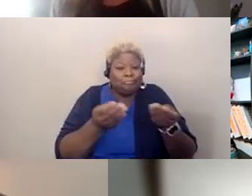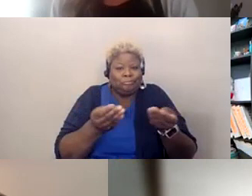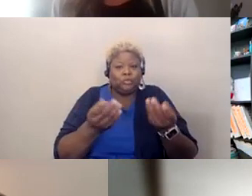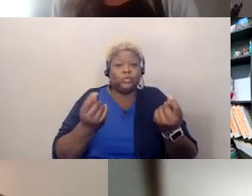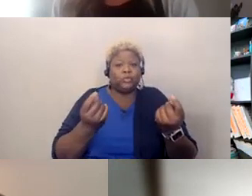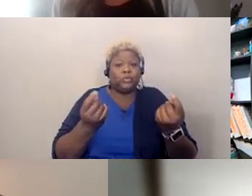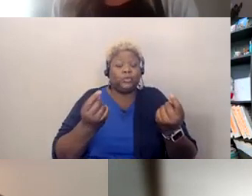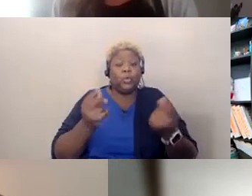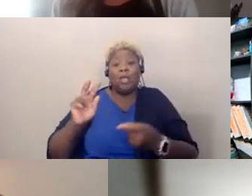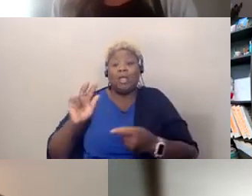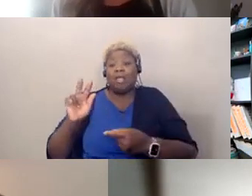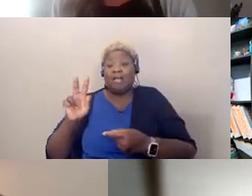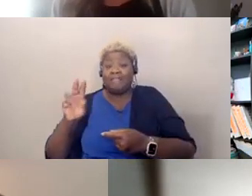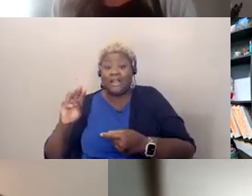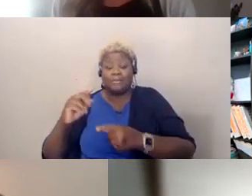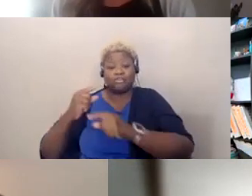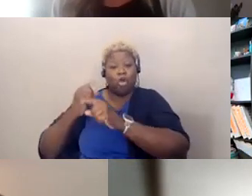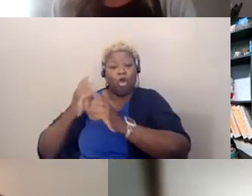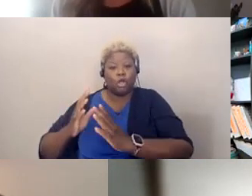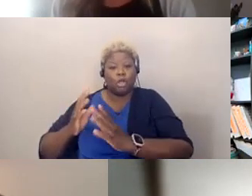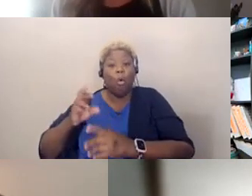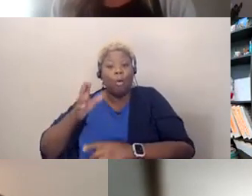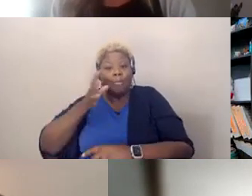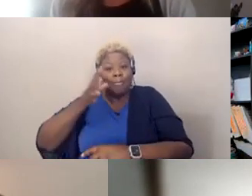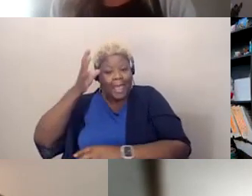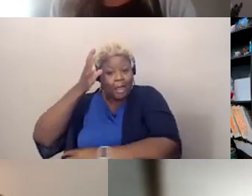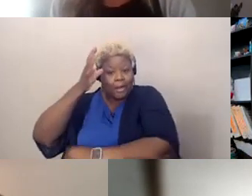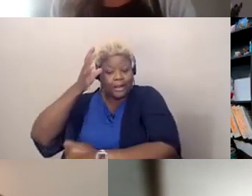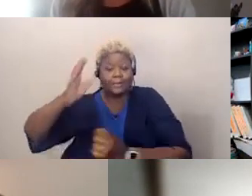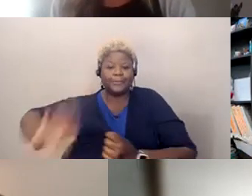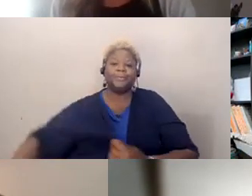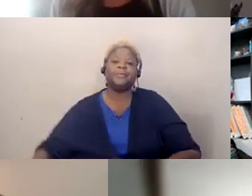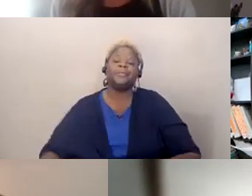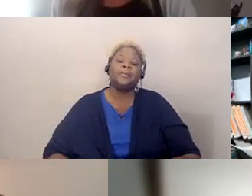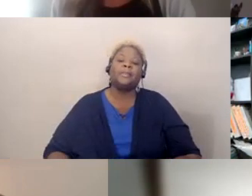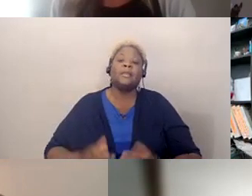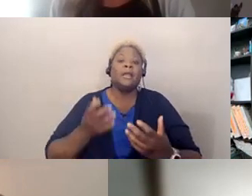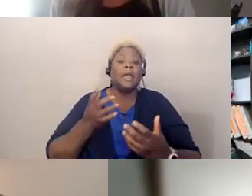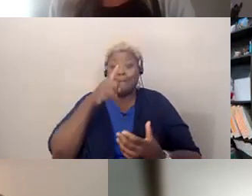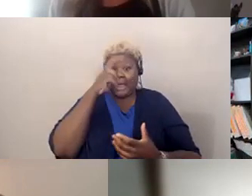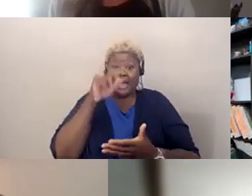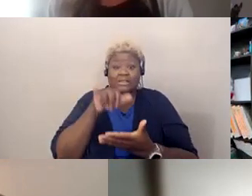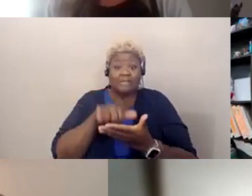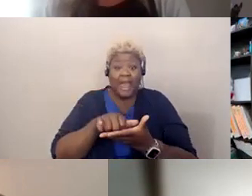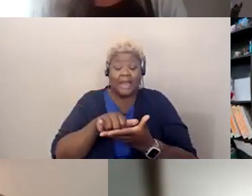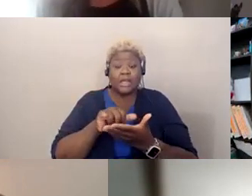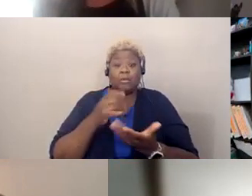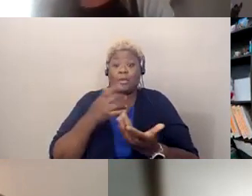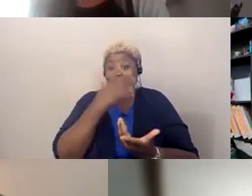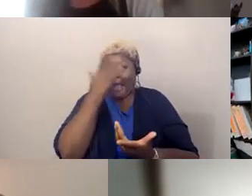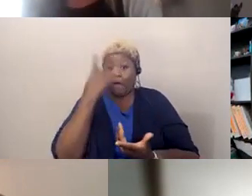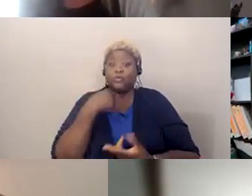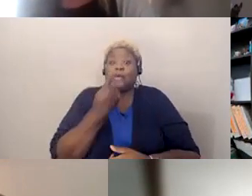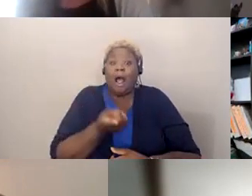the victim is the primary guardian or parent. But because of that, and it wasn't adequately relayed, that now we're in a